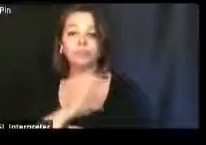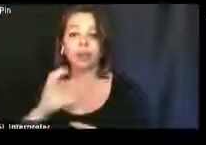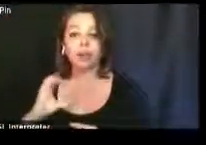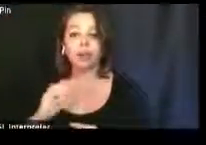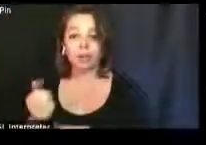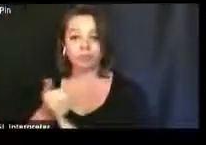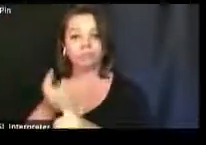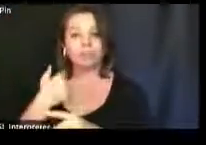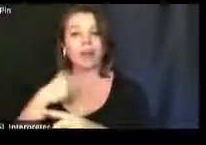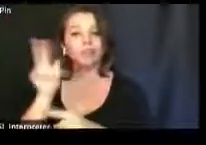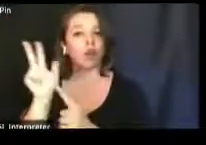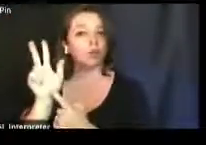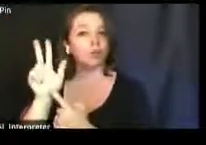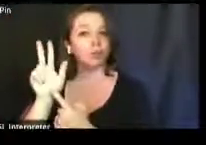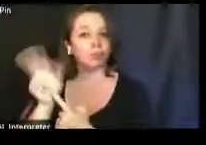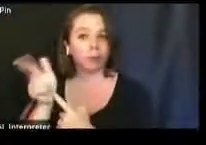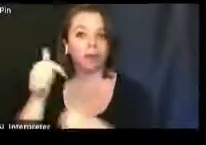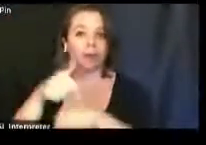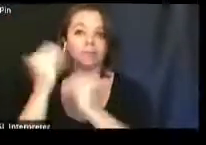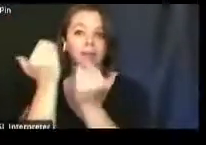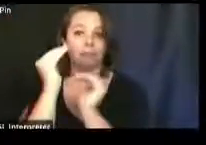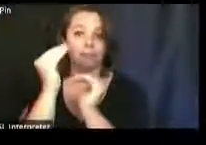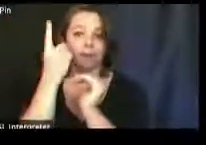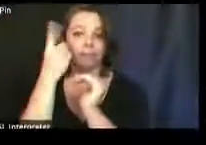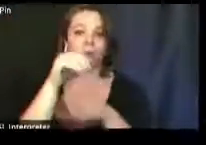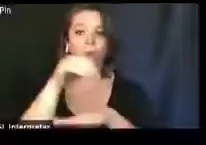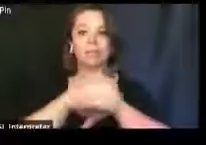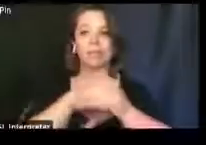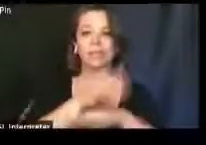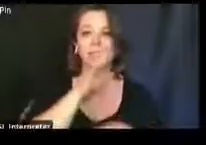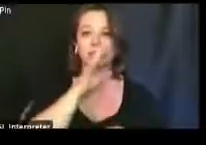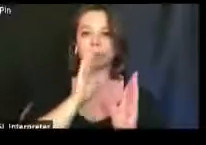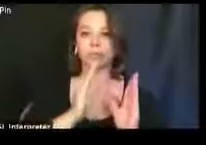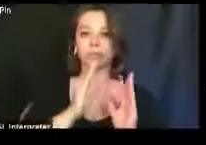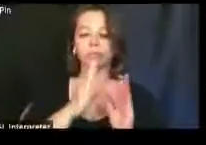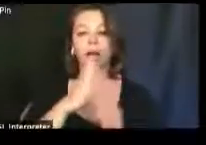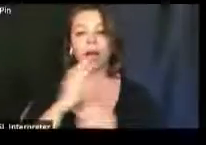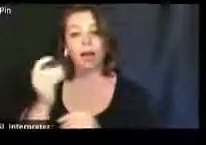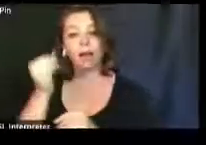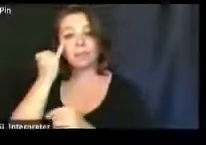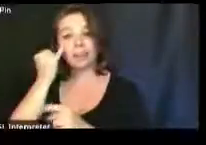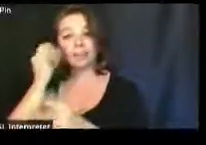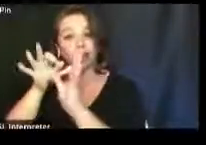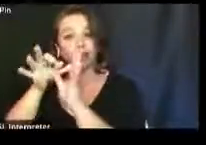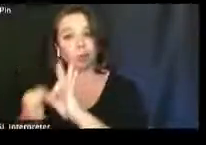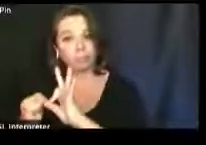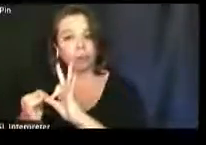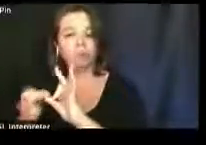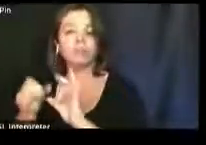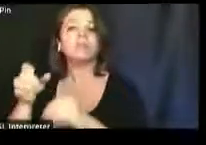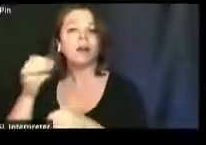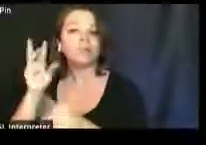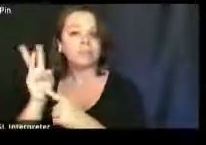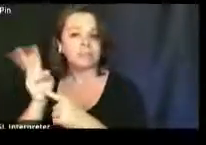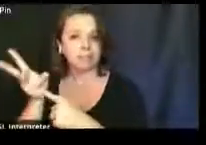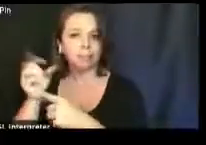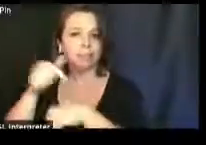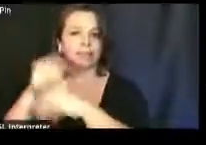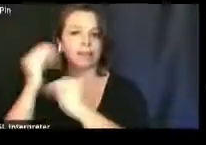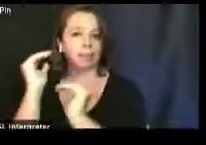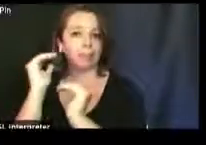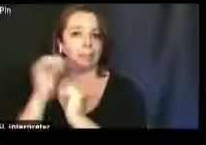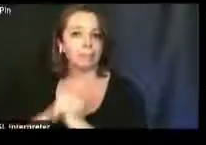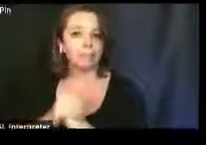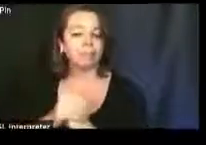time limit for English speakers and a 6-minute time limit for those with an interpreter. There will